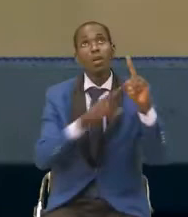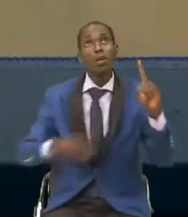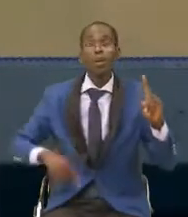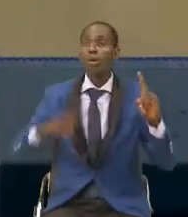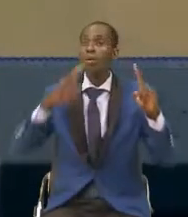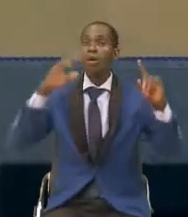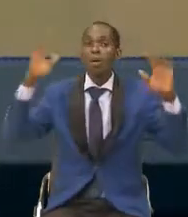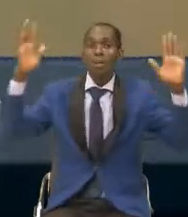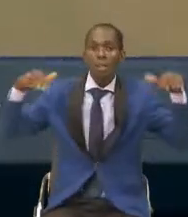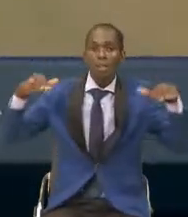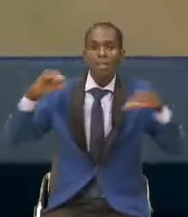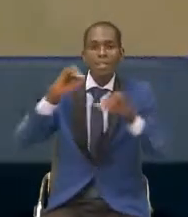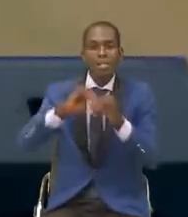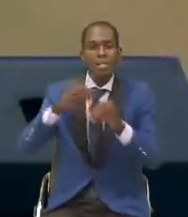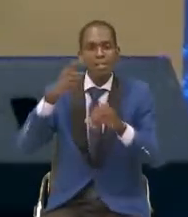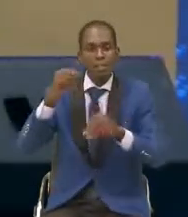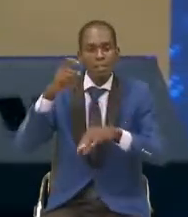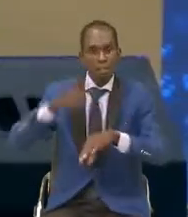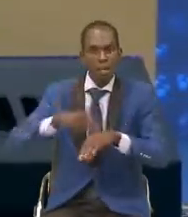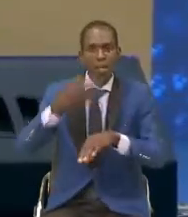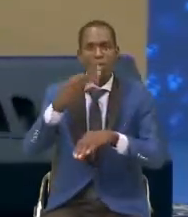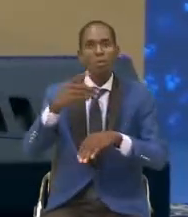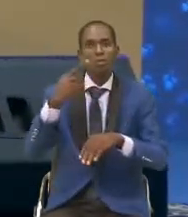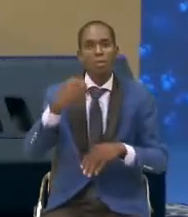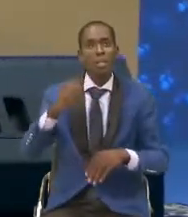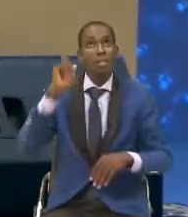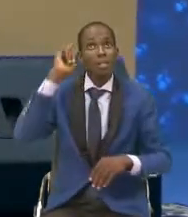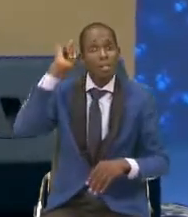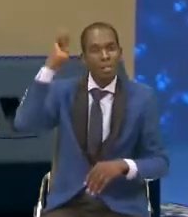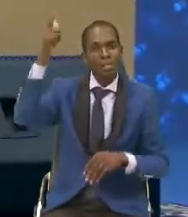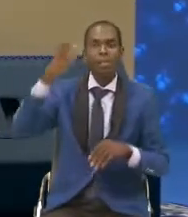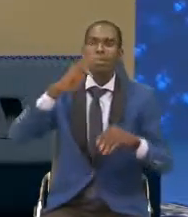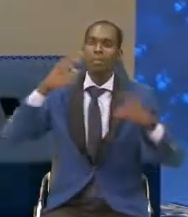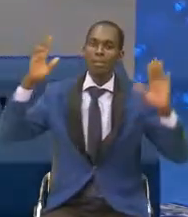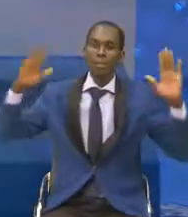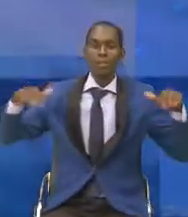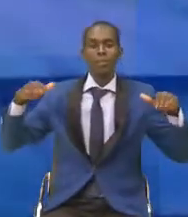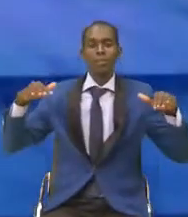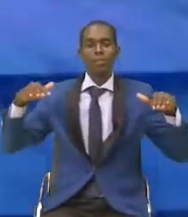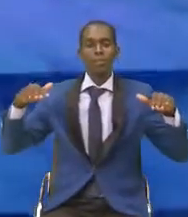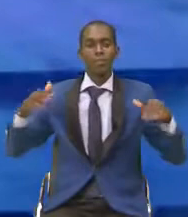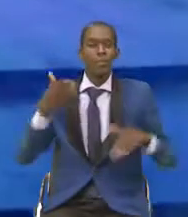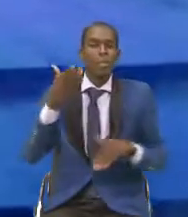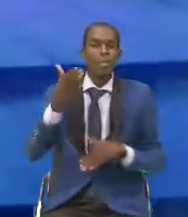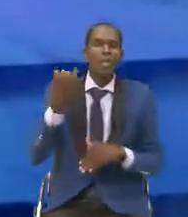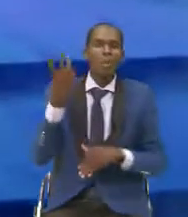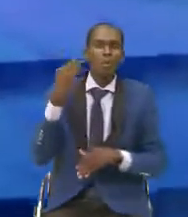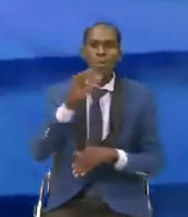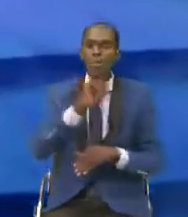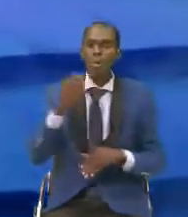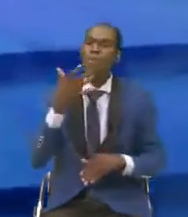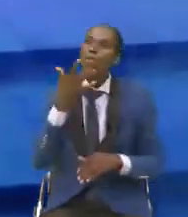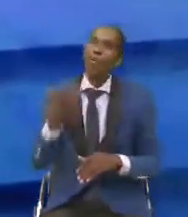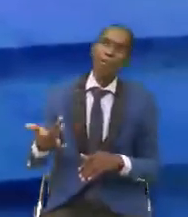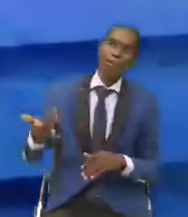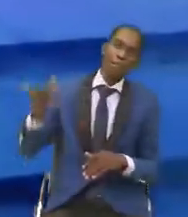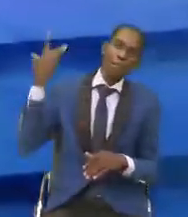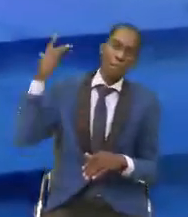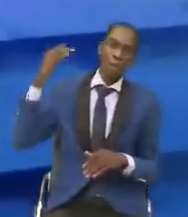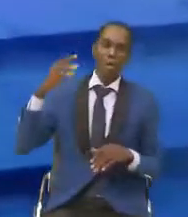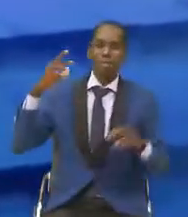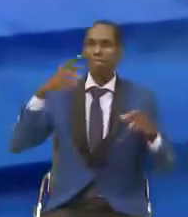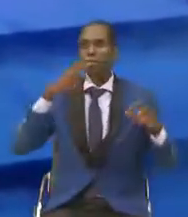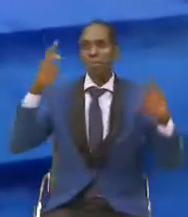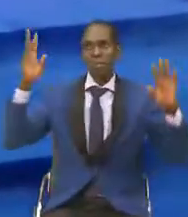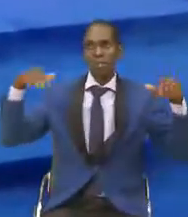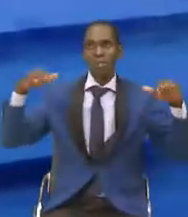season, because you are asking for of the Lord rain in the time of the latter rain. In the time of the latter